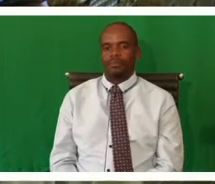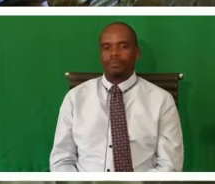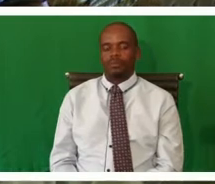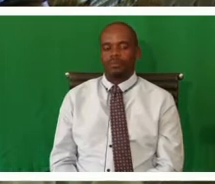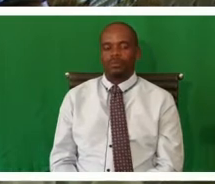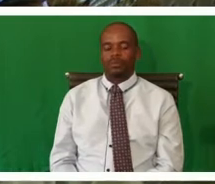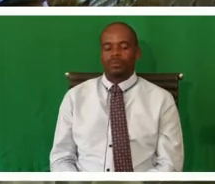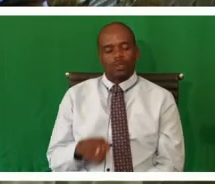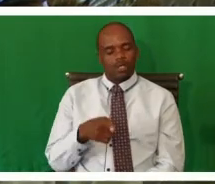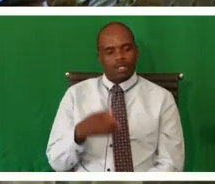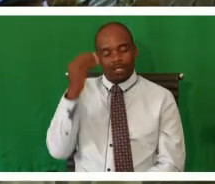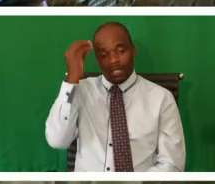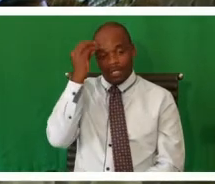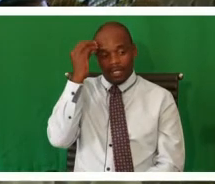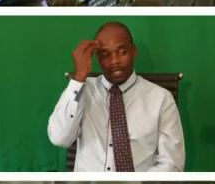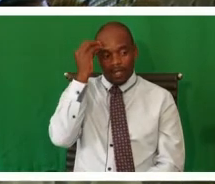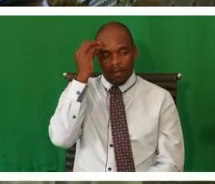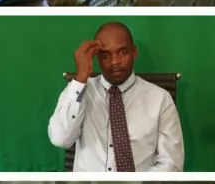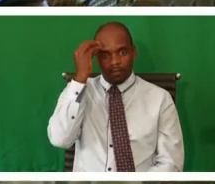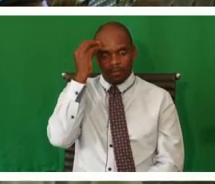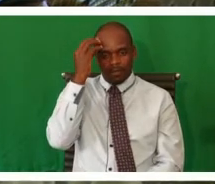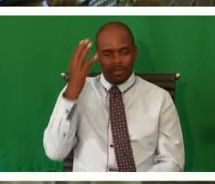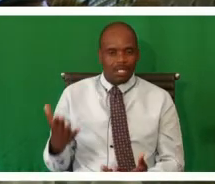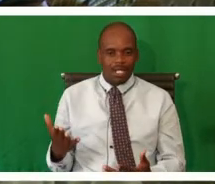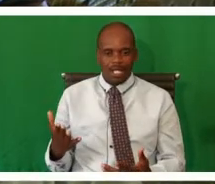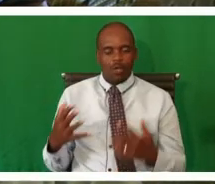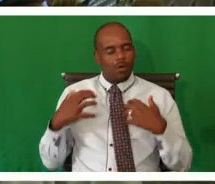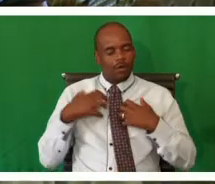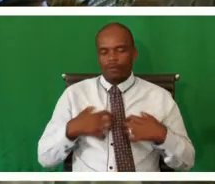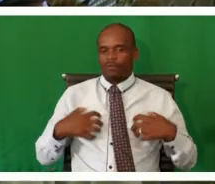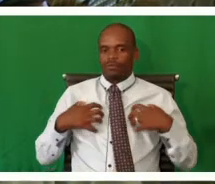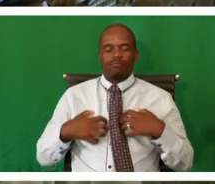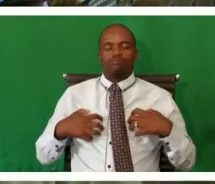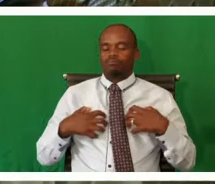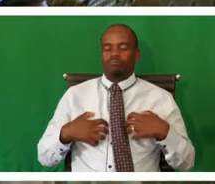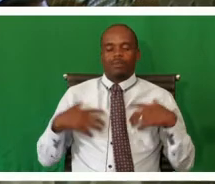Ena taba e re ama maikutlo.